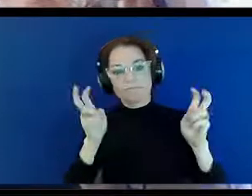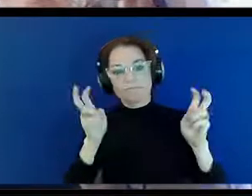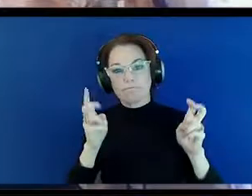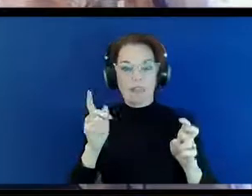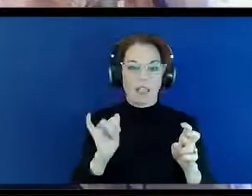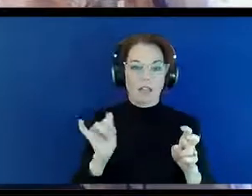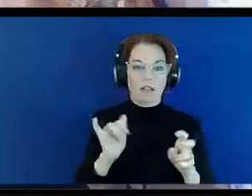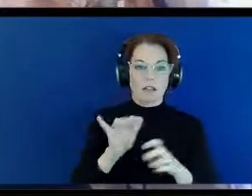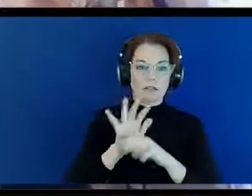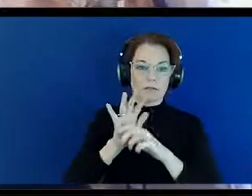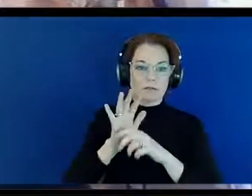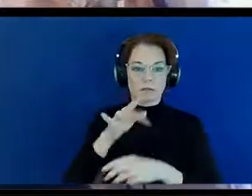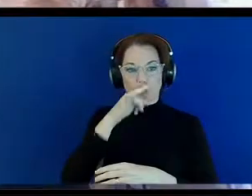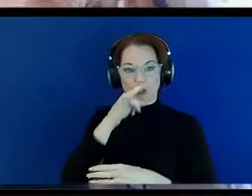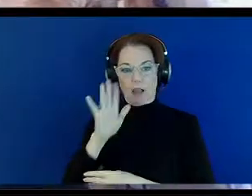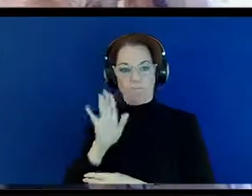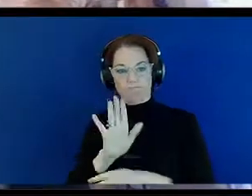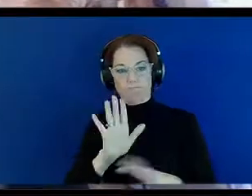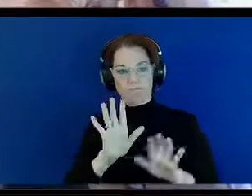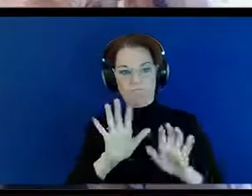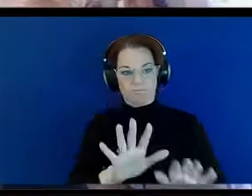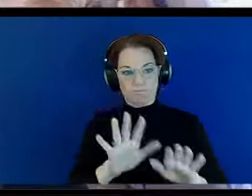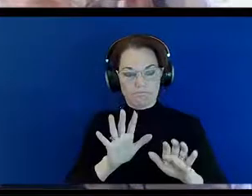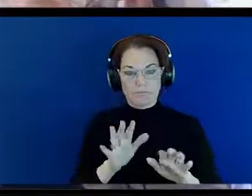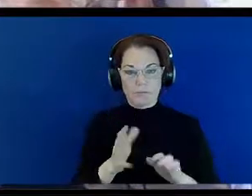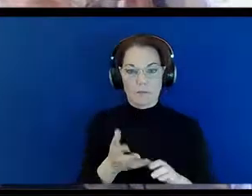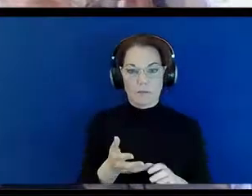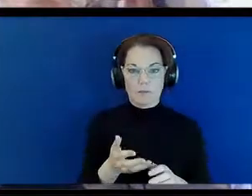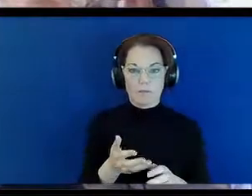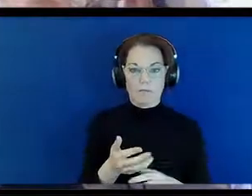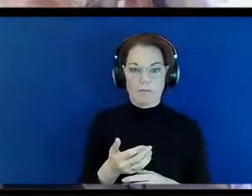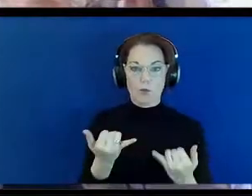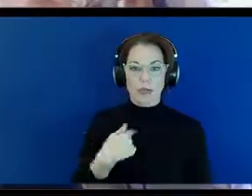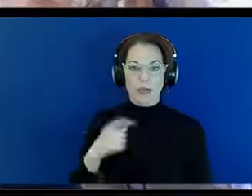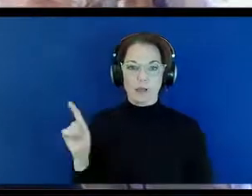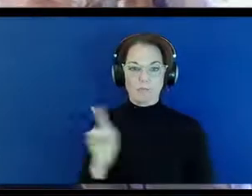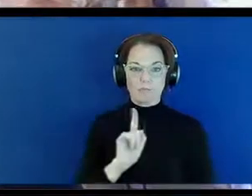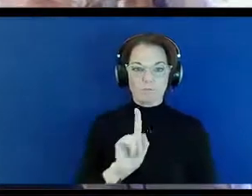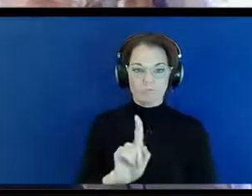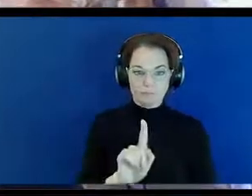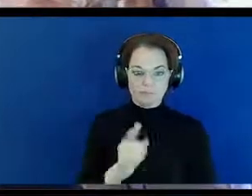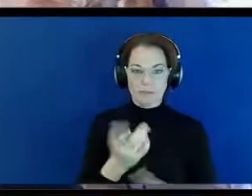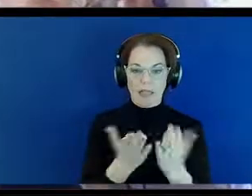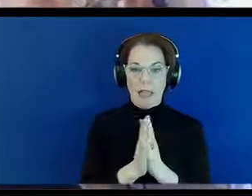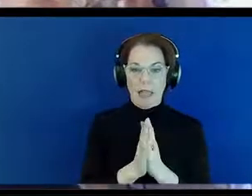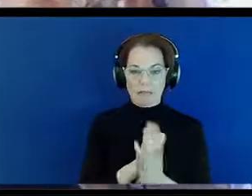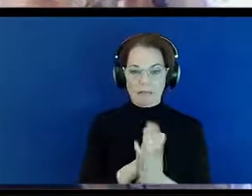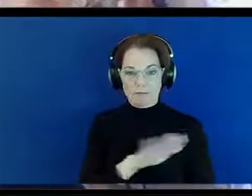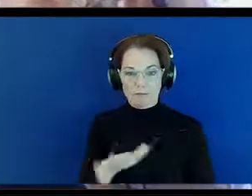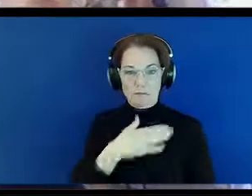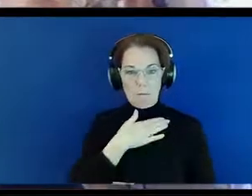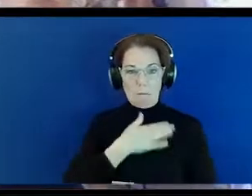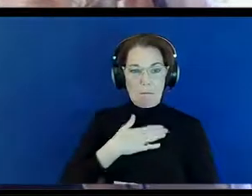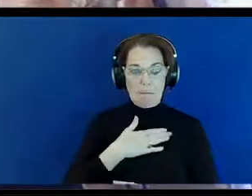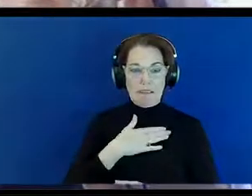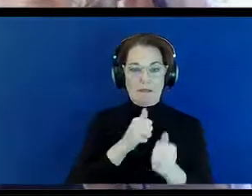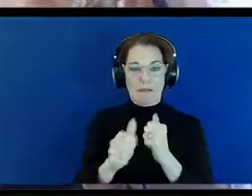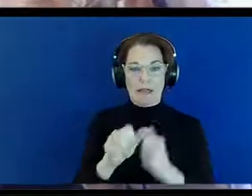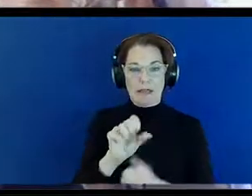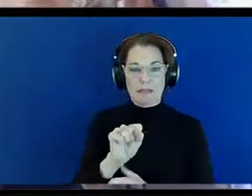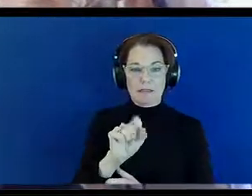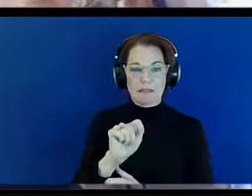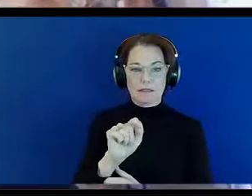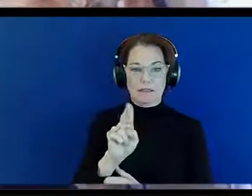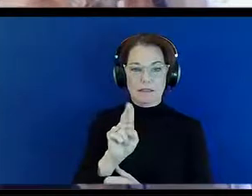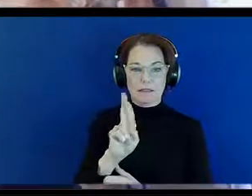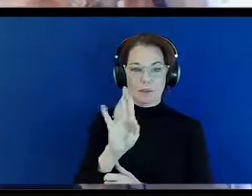get dressed. So today, I come before you to ask for your support in passing the Sturdy Act. This piece of legislation